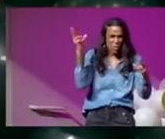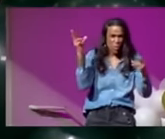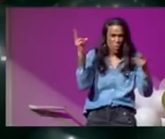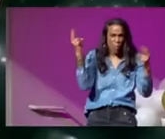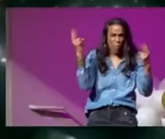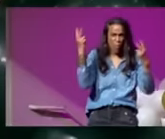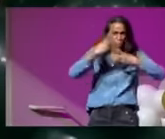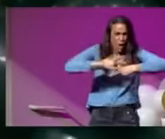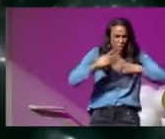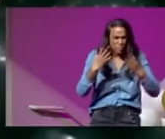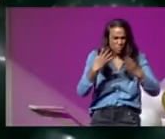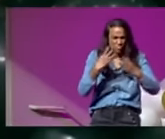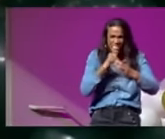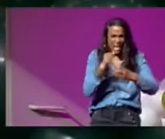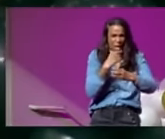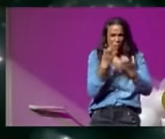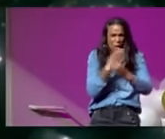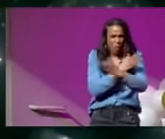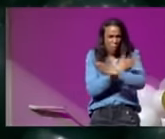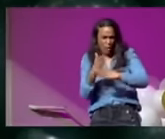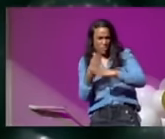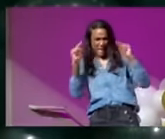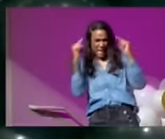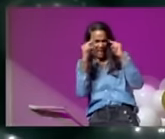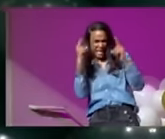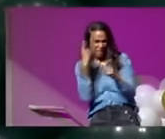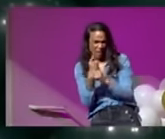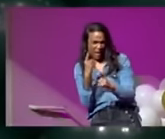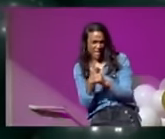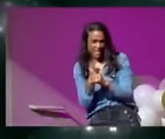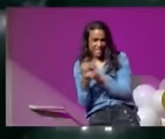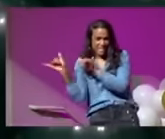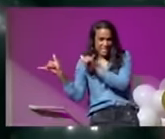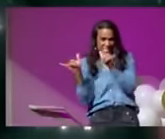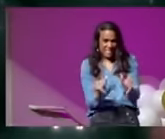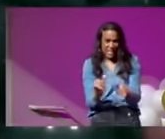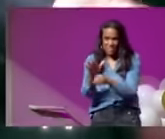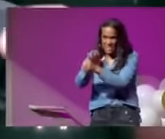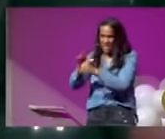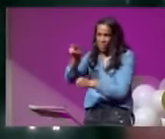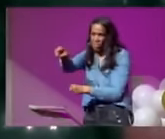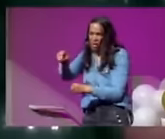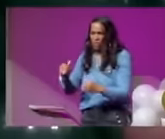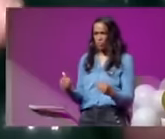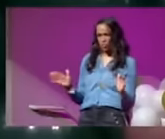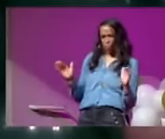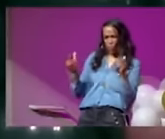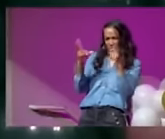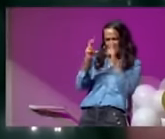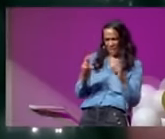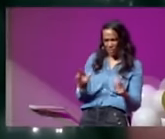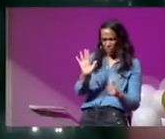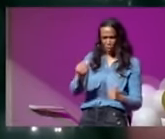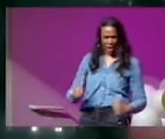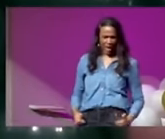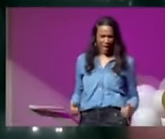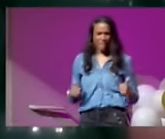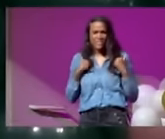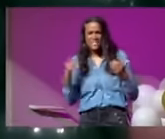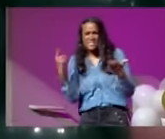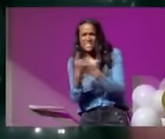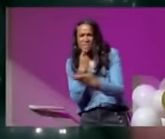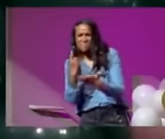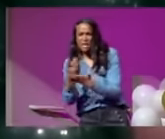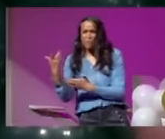yet, according to the poet, when you look at this thing called life, every now and then it